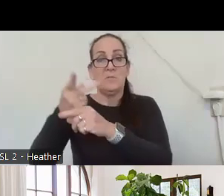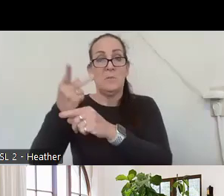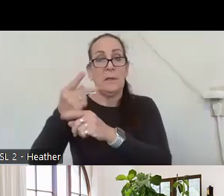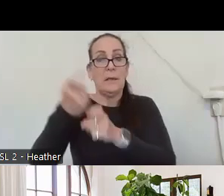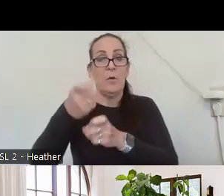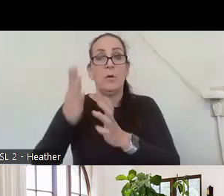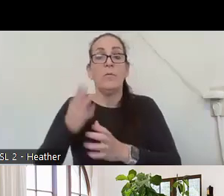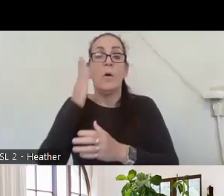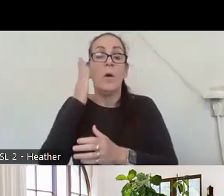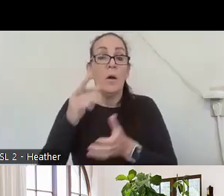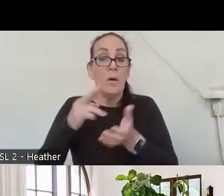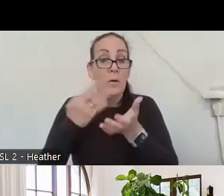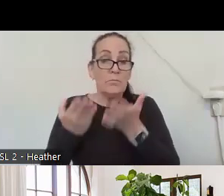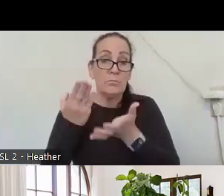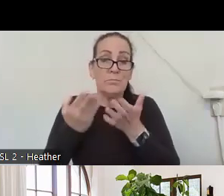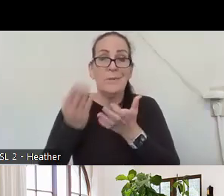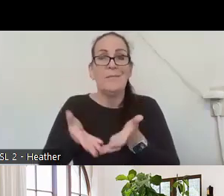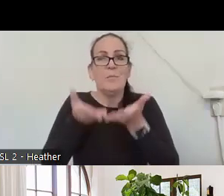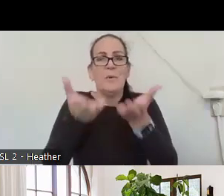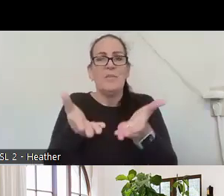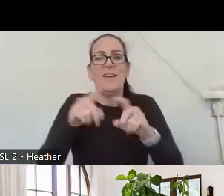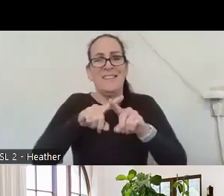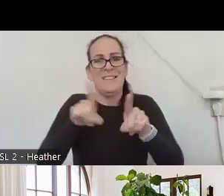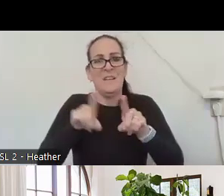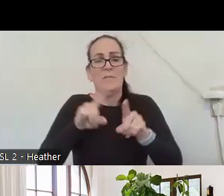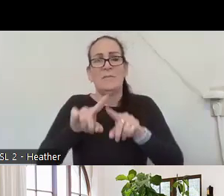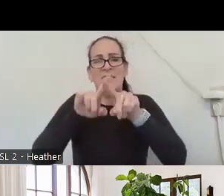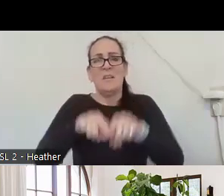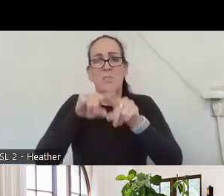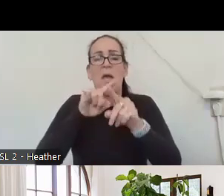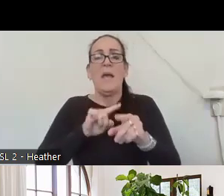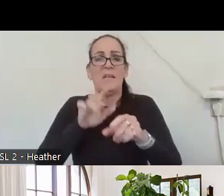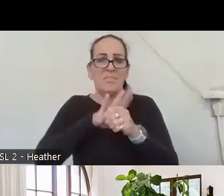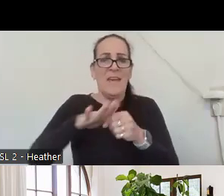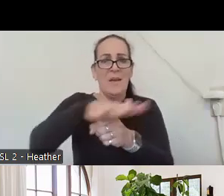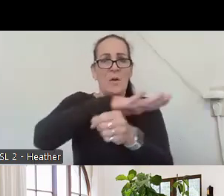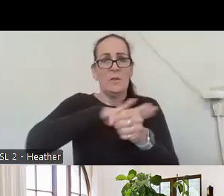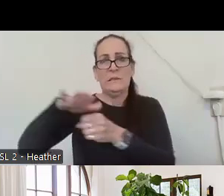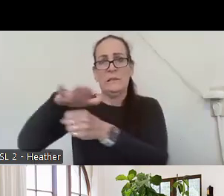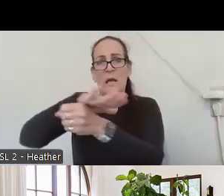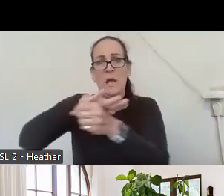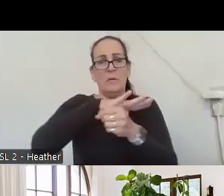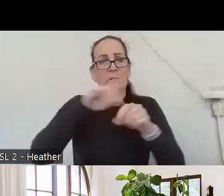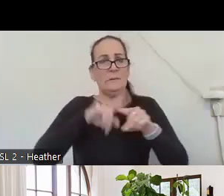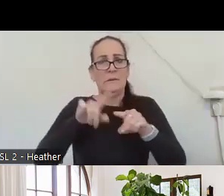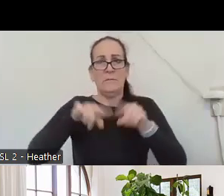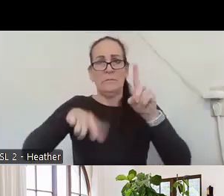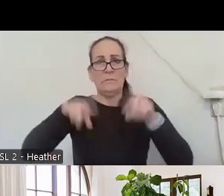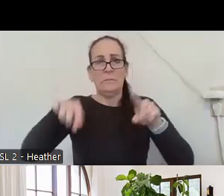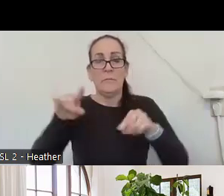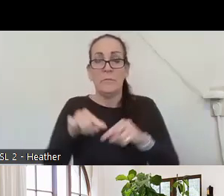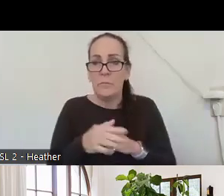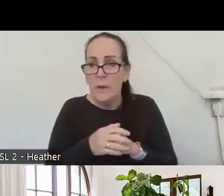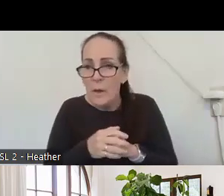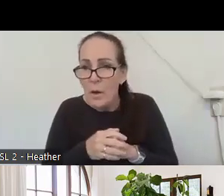a little bit differently depending on the geographic area that we serve. And so one thing I would like to point out